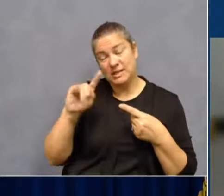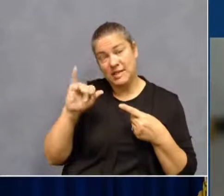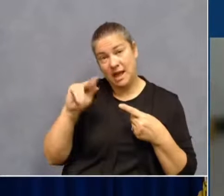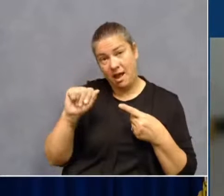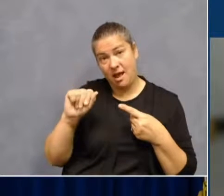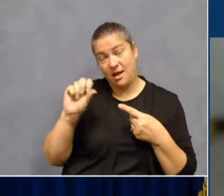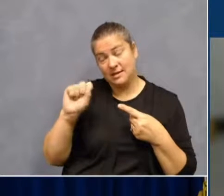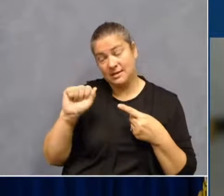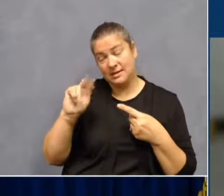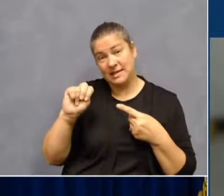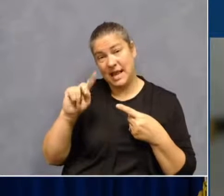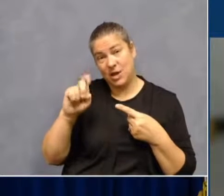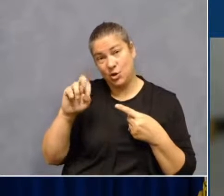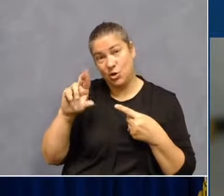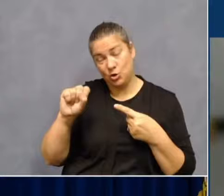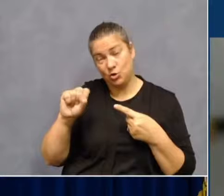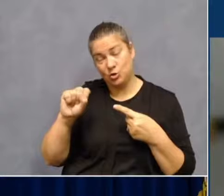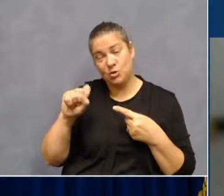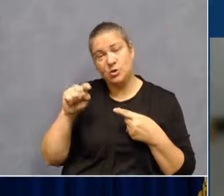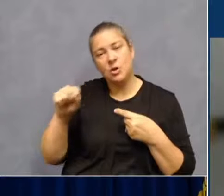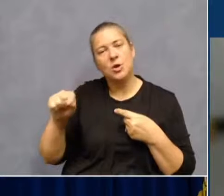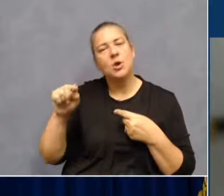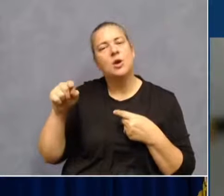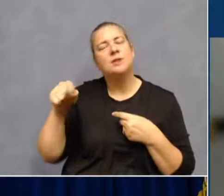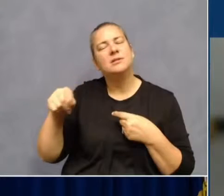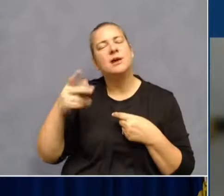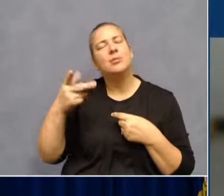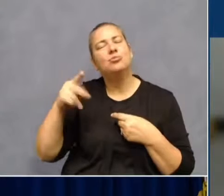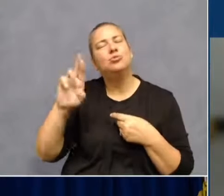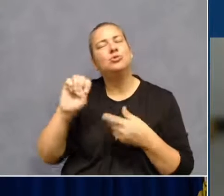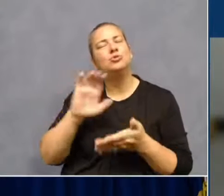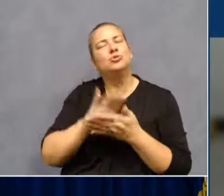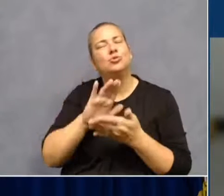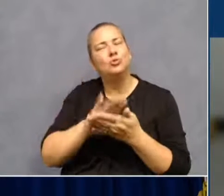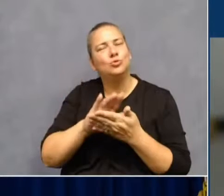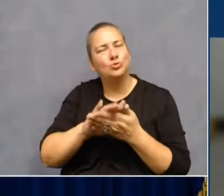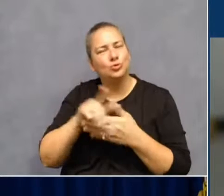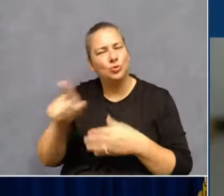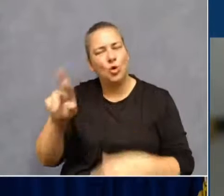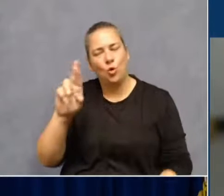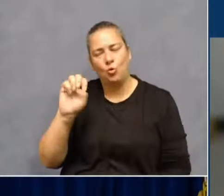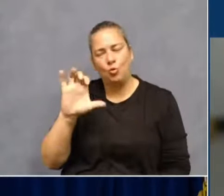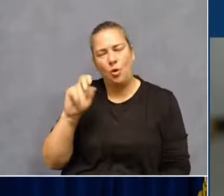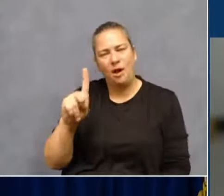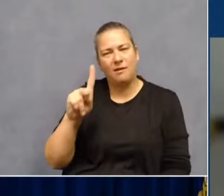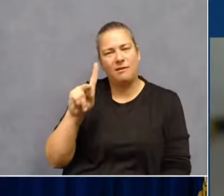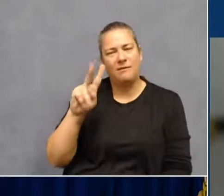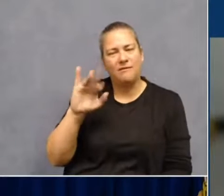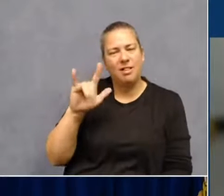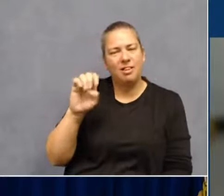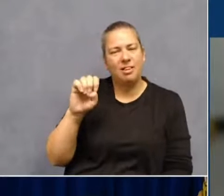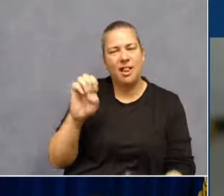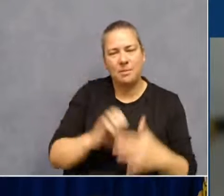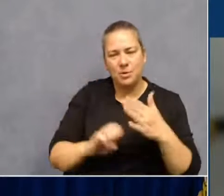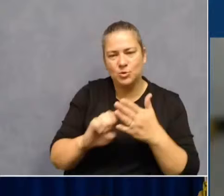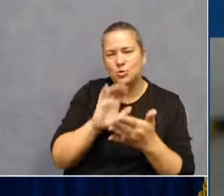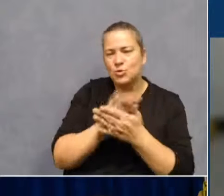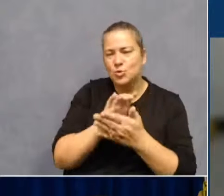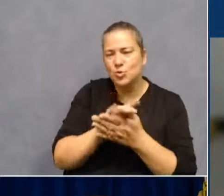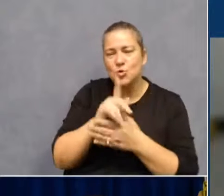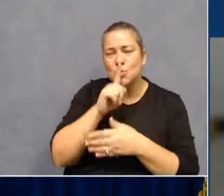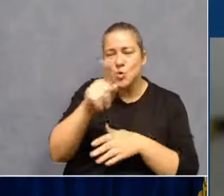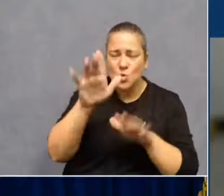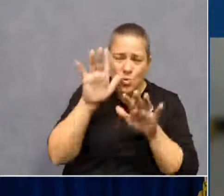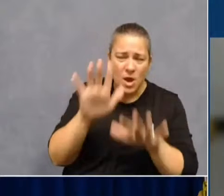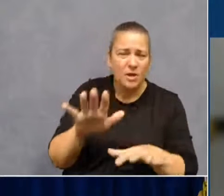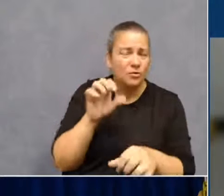Courtney McReynolds preschoolers at Rockfield Elementary. They are doing a great job of wearing their masks while